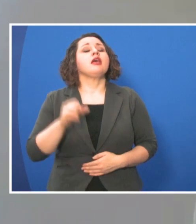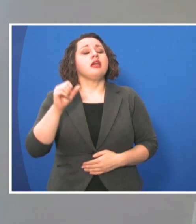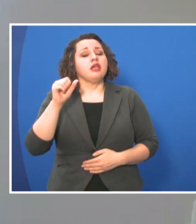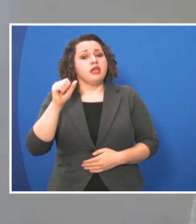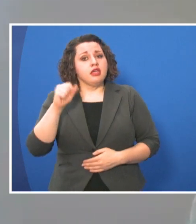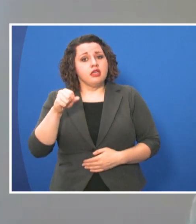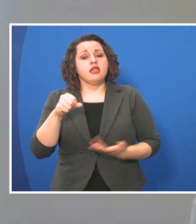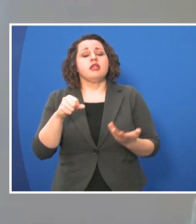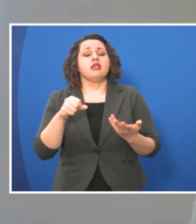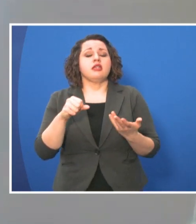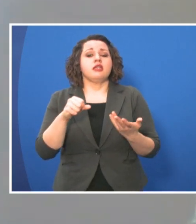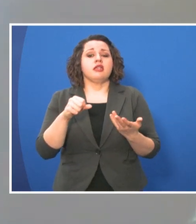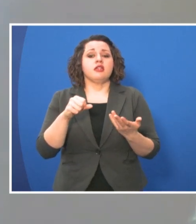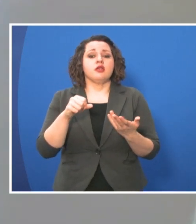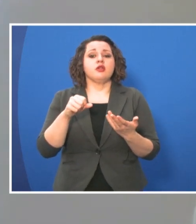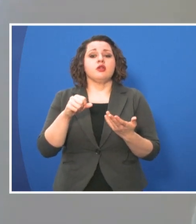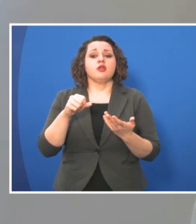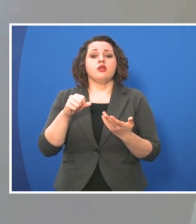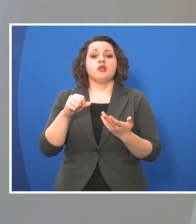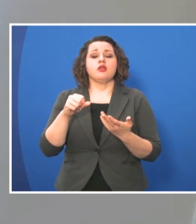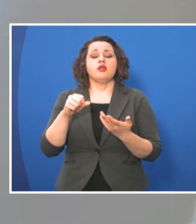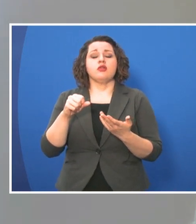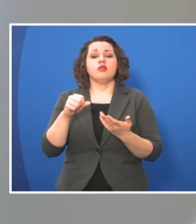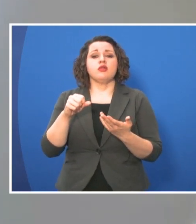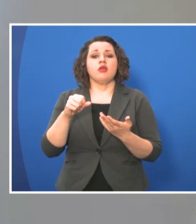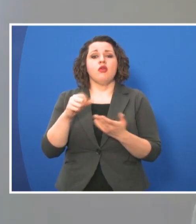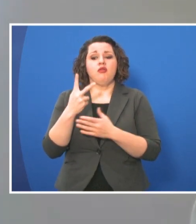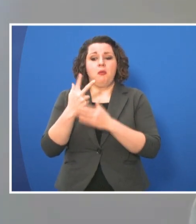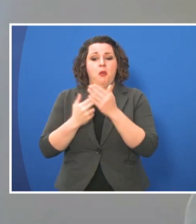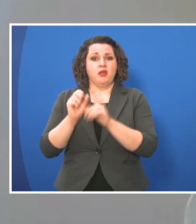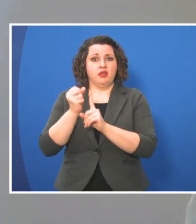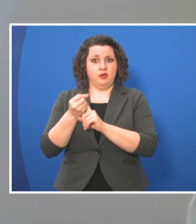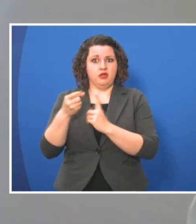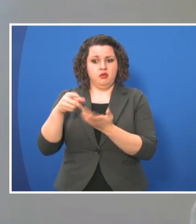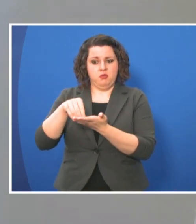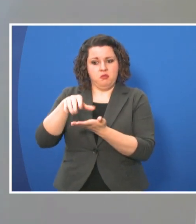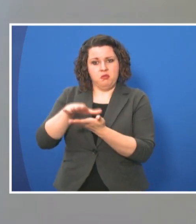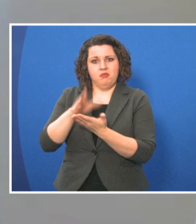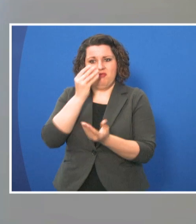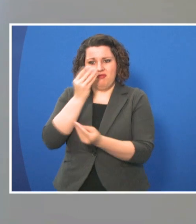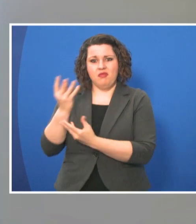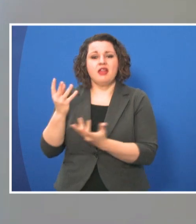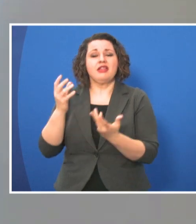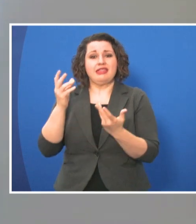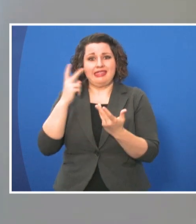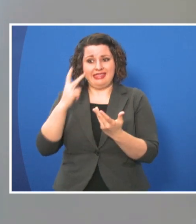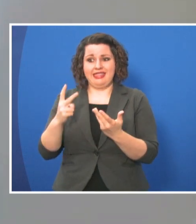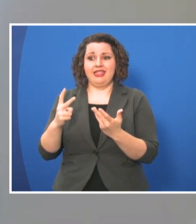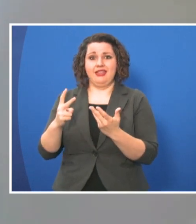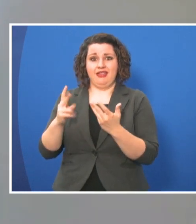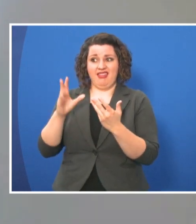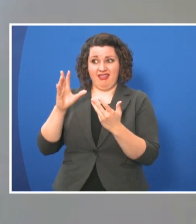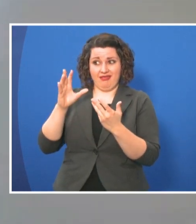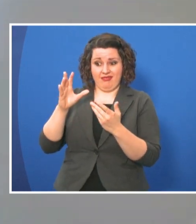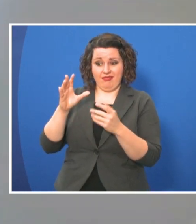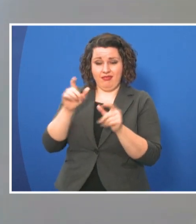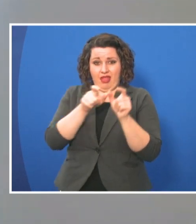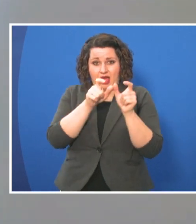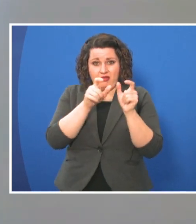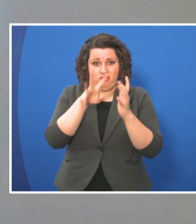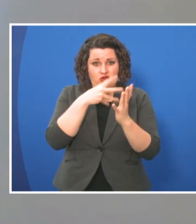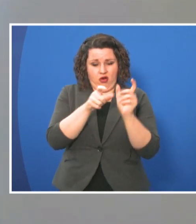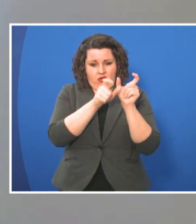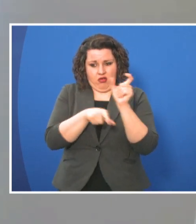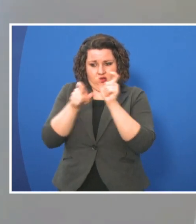reporting information about symptoms for both of these situations. So you can see the asymptomatic data that's included under